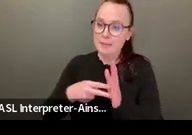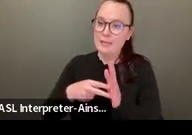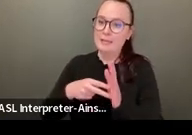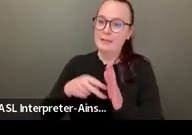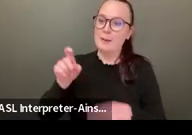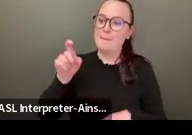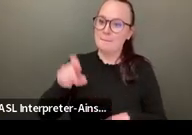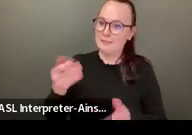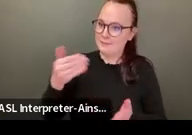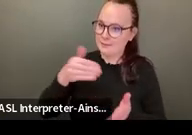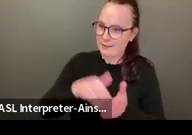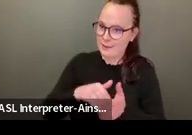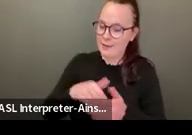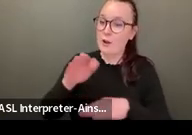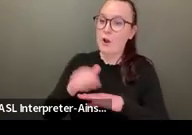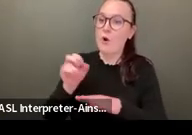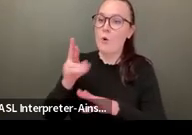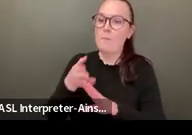before